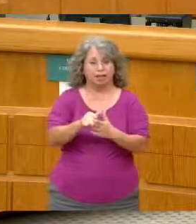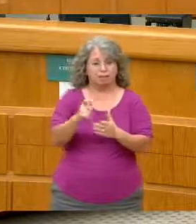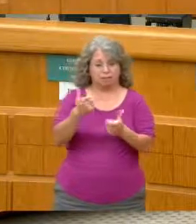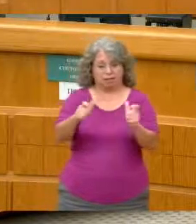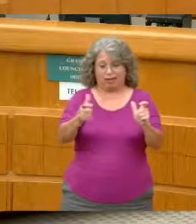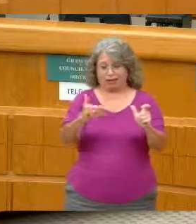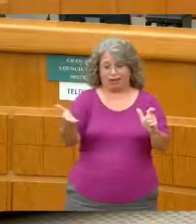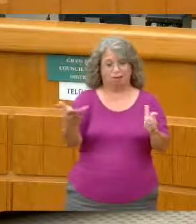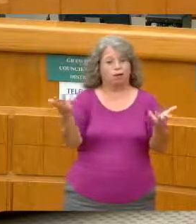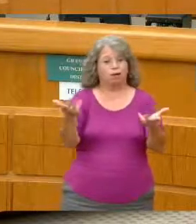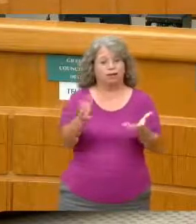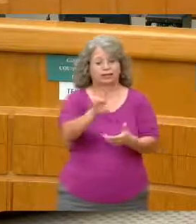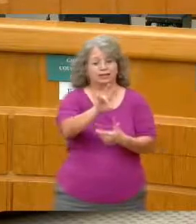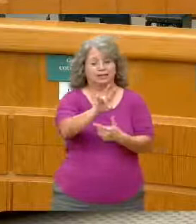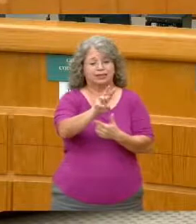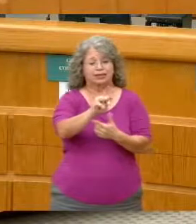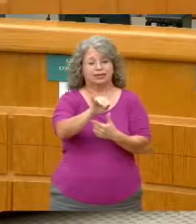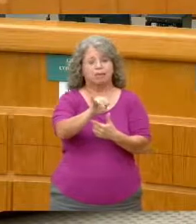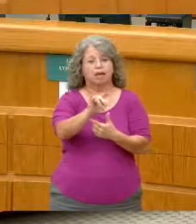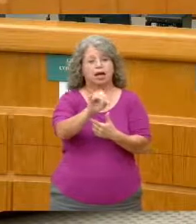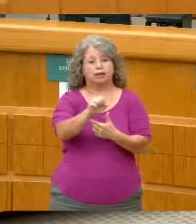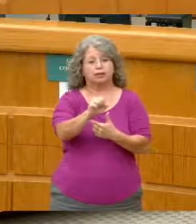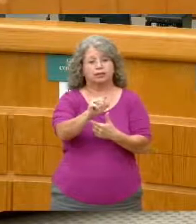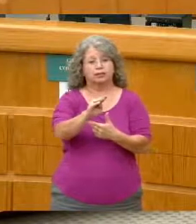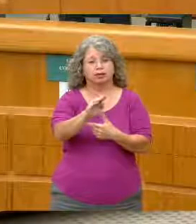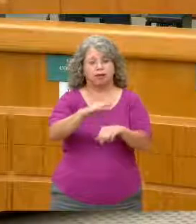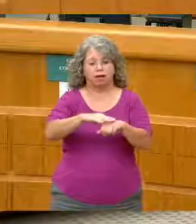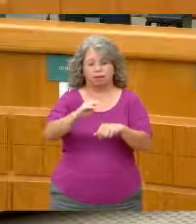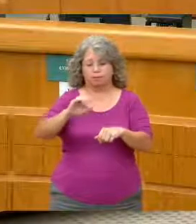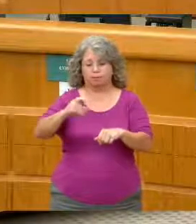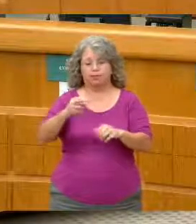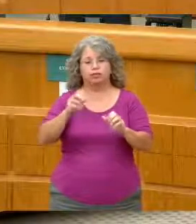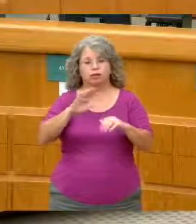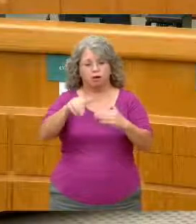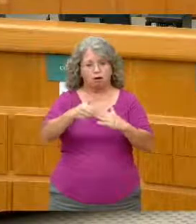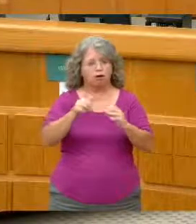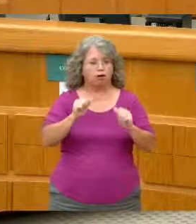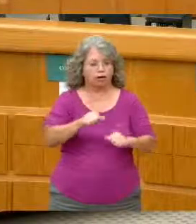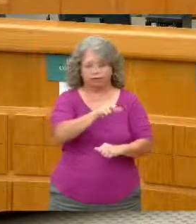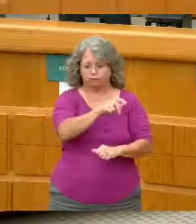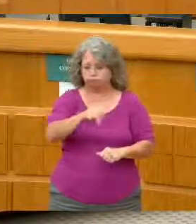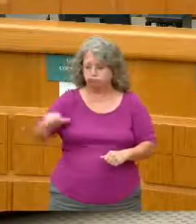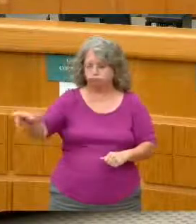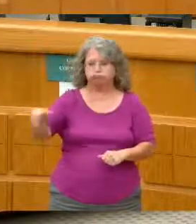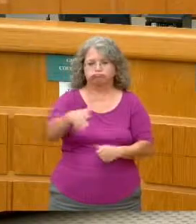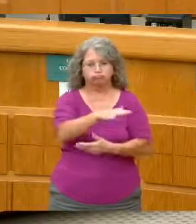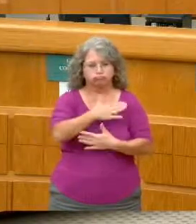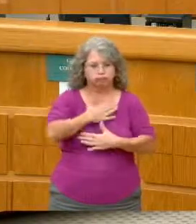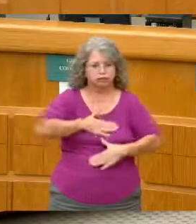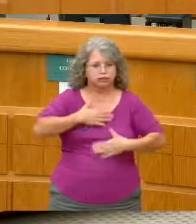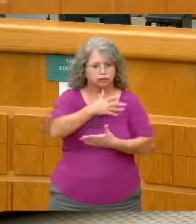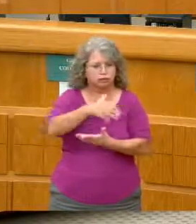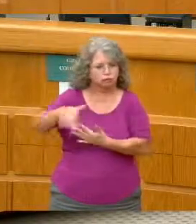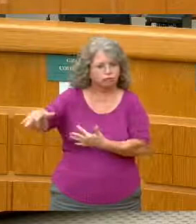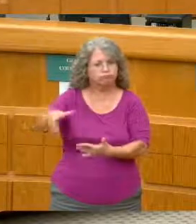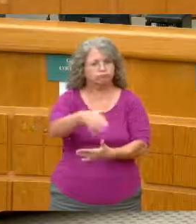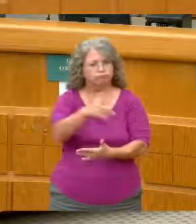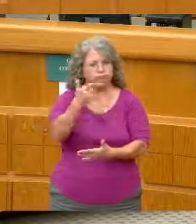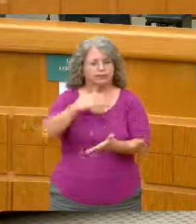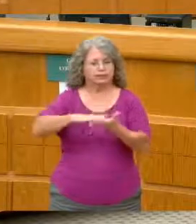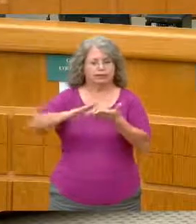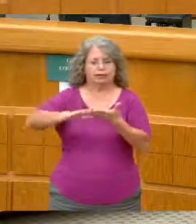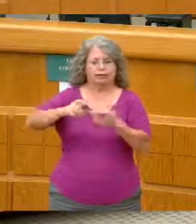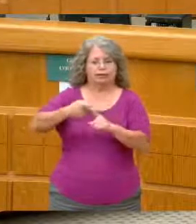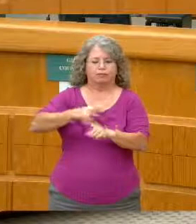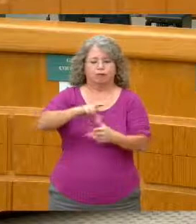And that one big thing is 7 miles of beach now being able to be traversed by all of us because we were able to clean up all that debris